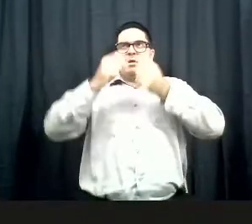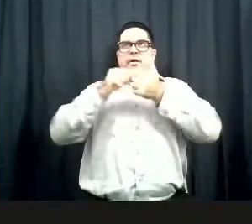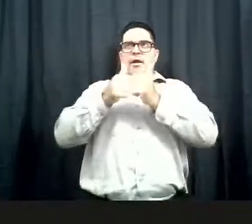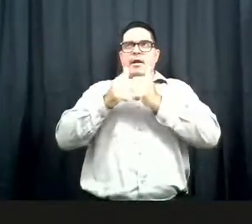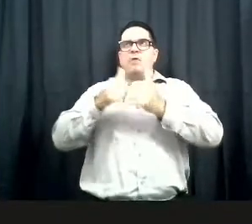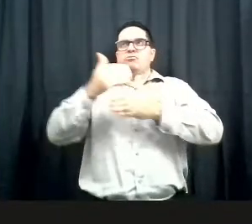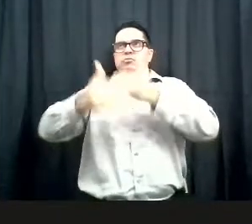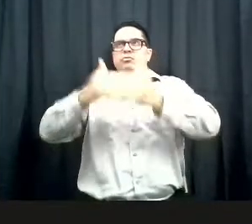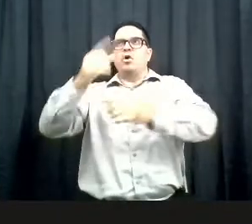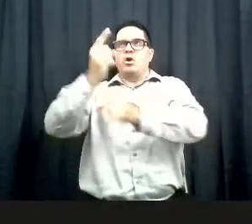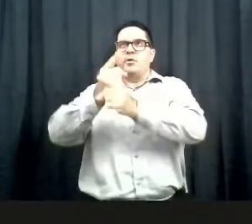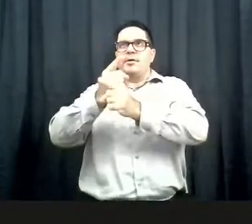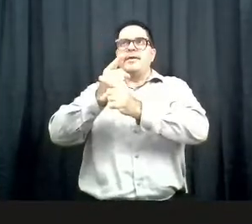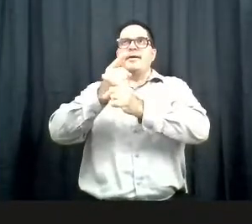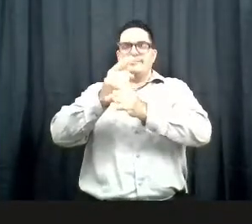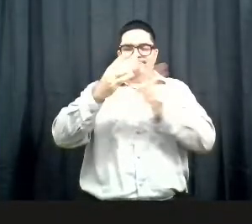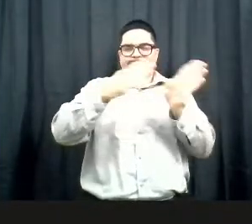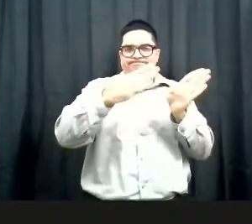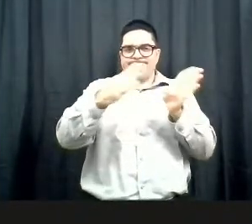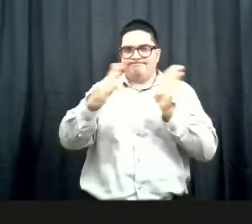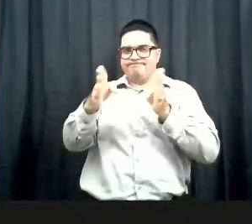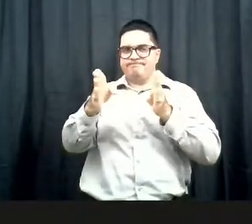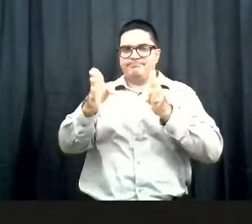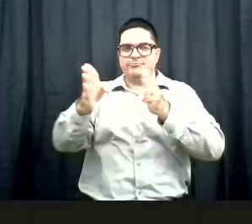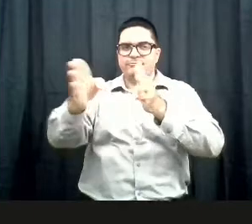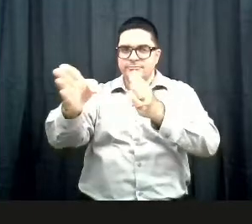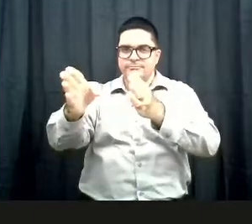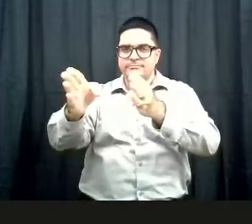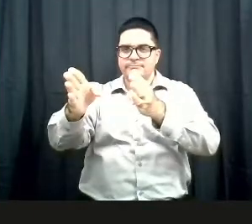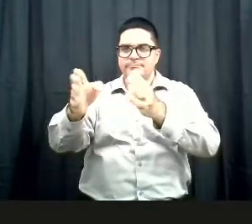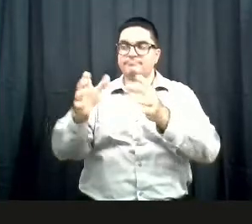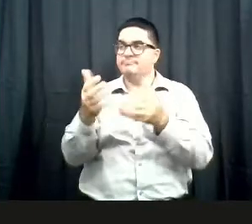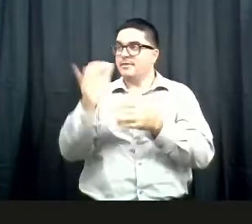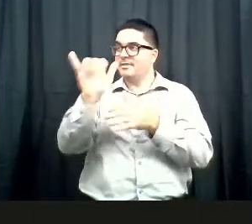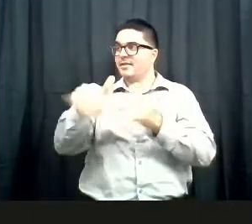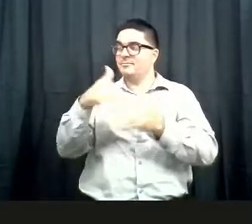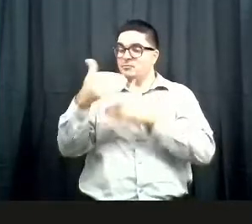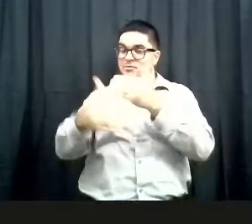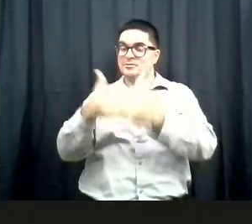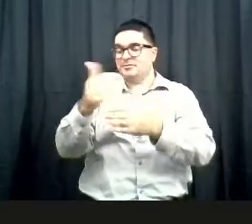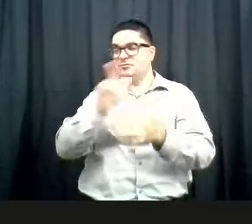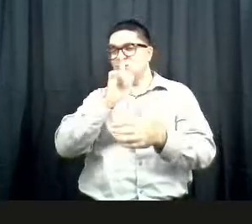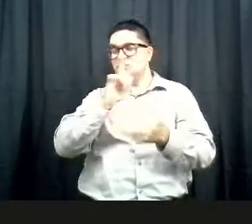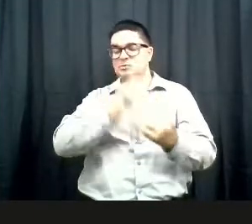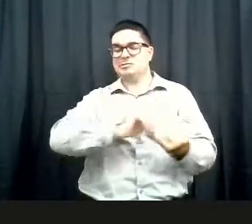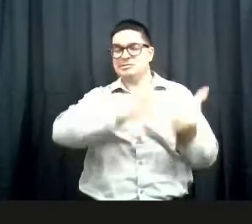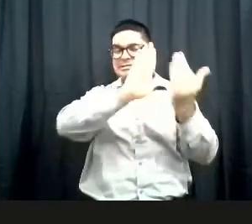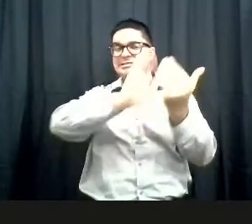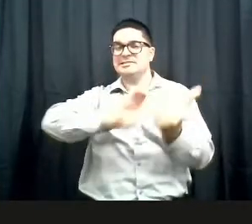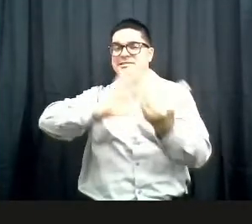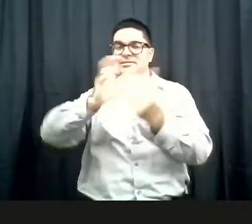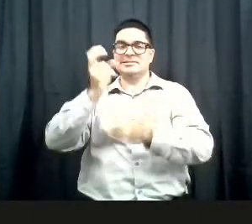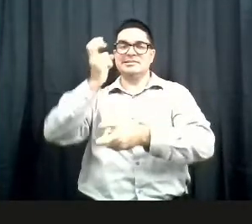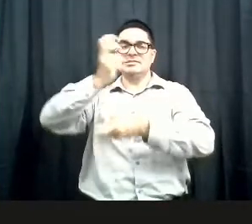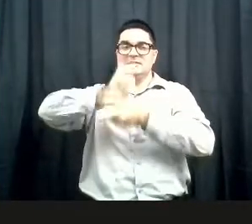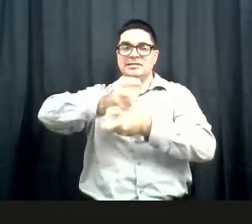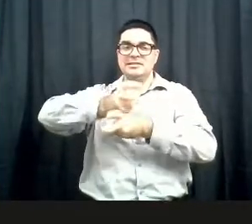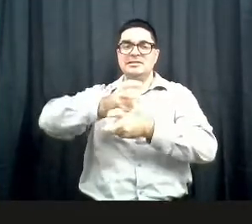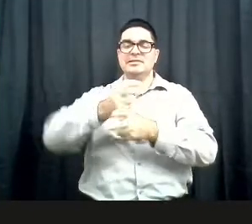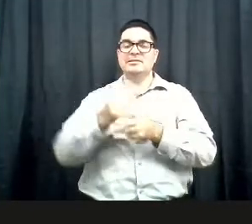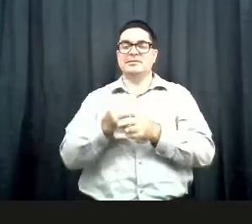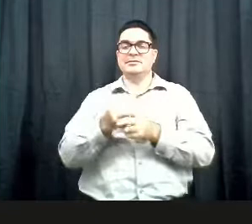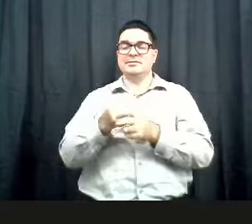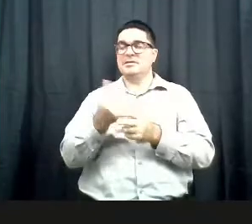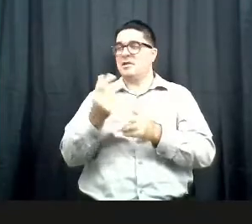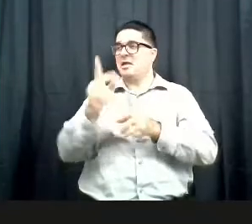And in that process, there's a lot of really difficult things and a lot of folks that came in with a particular perspective and